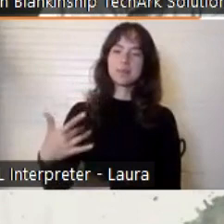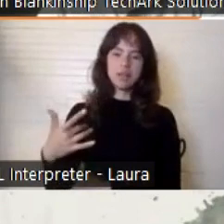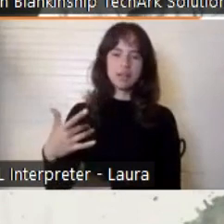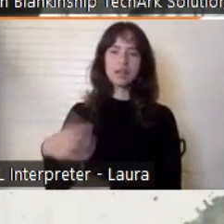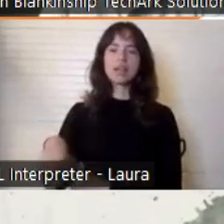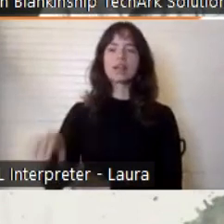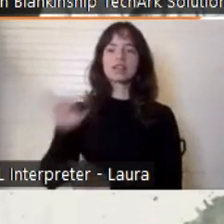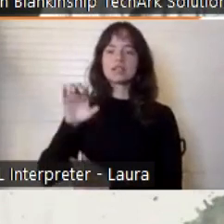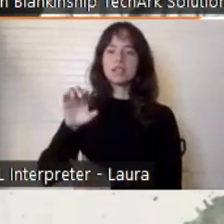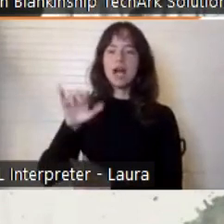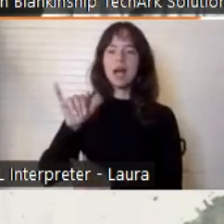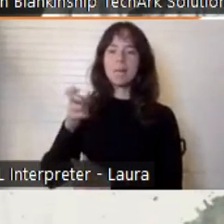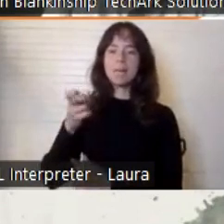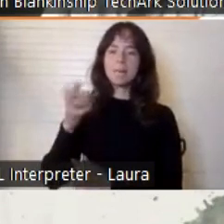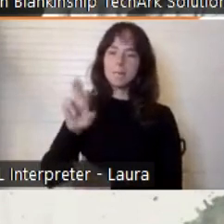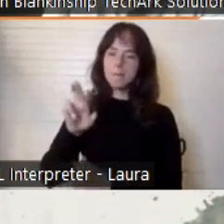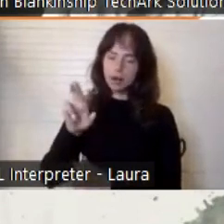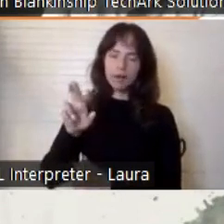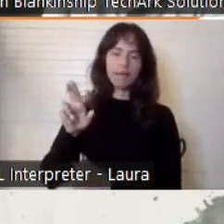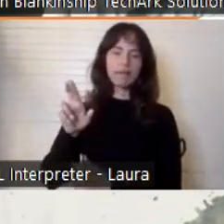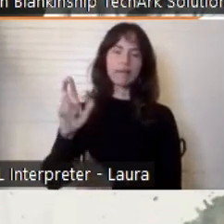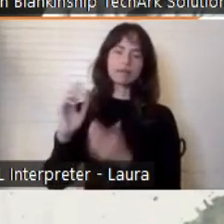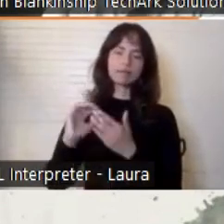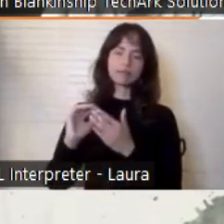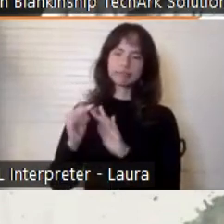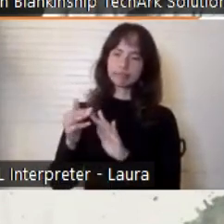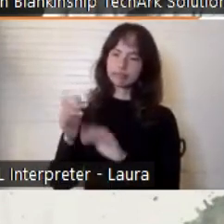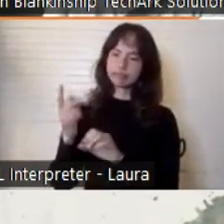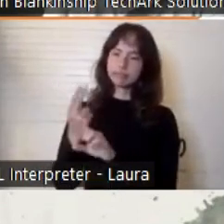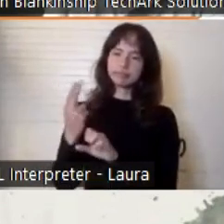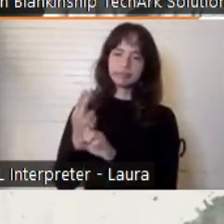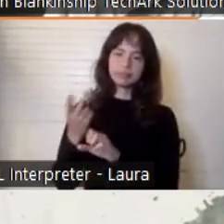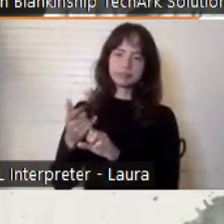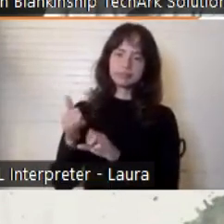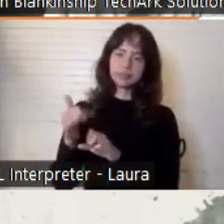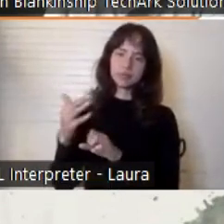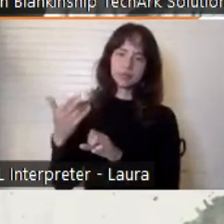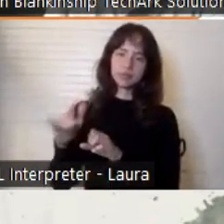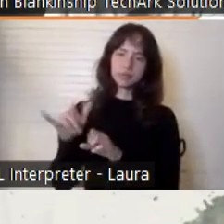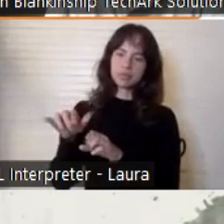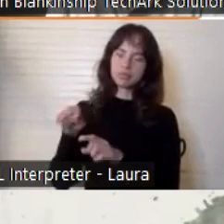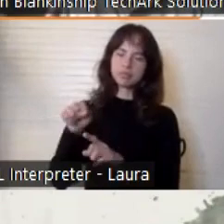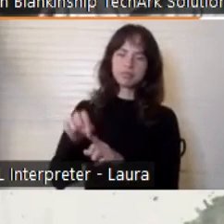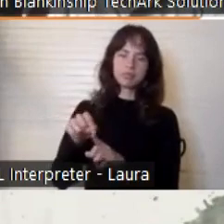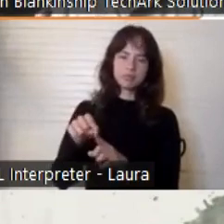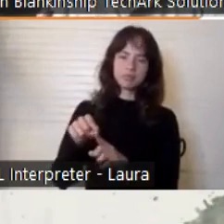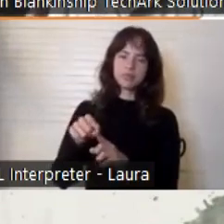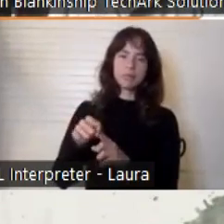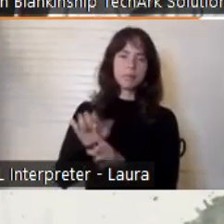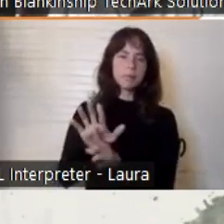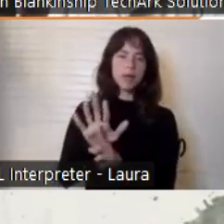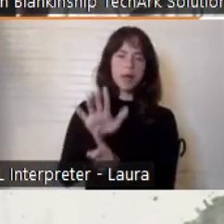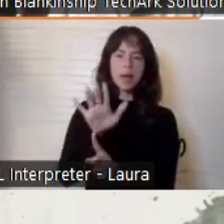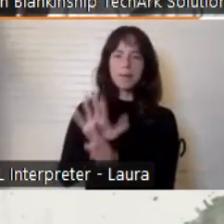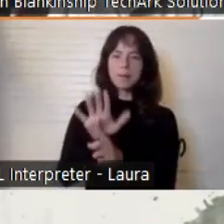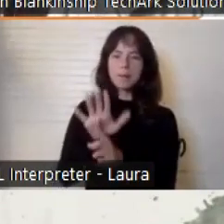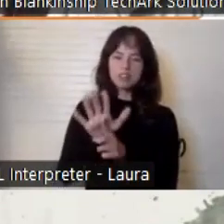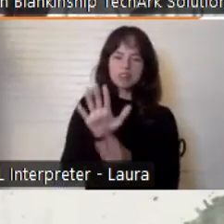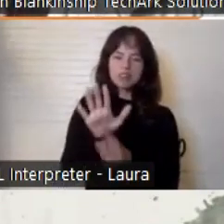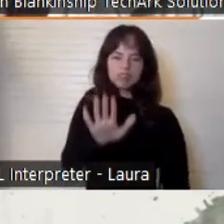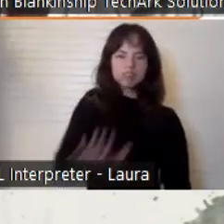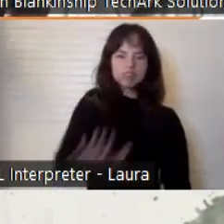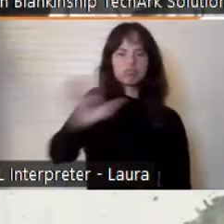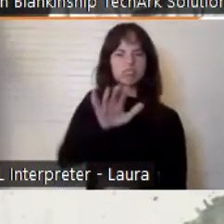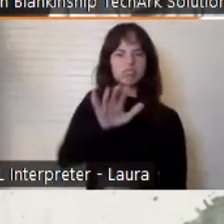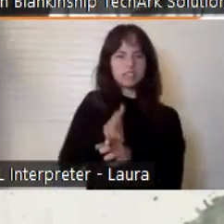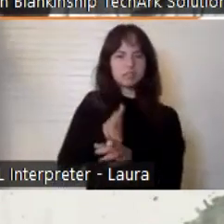WordPress. It's the most widely used content management system in the world, really. Of all of the web